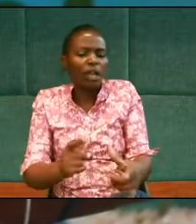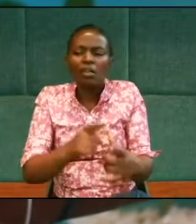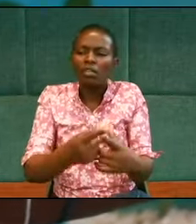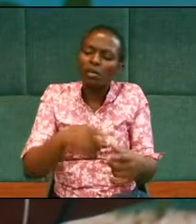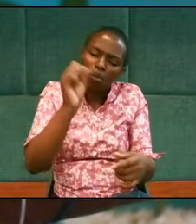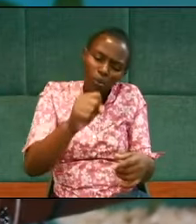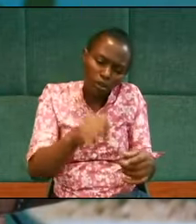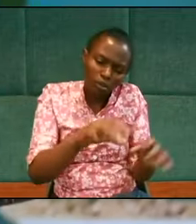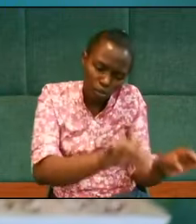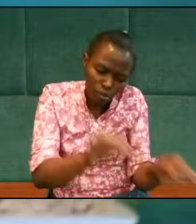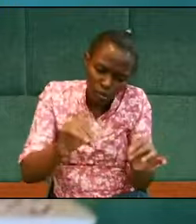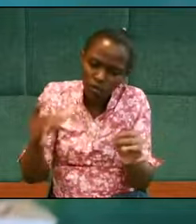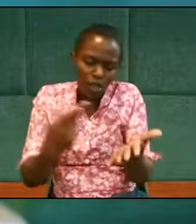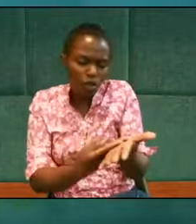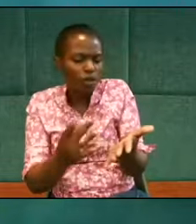down.